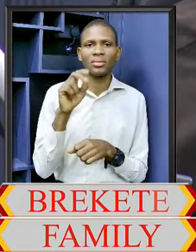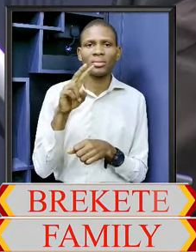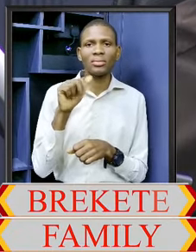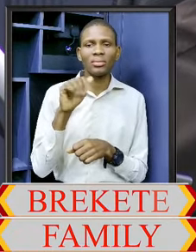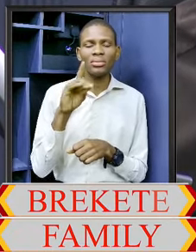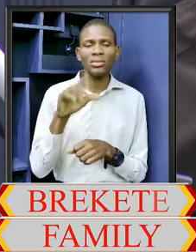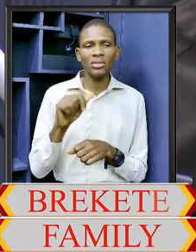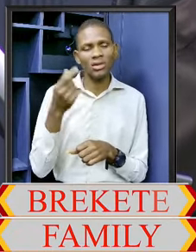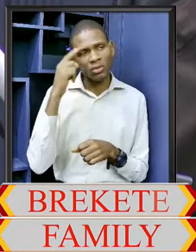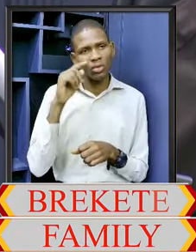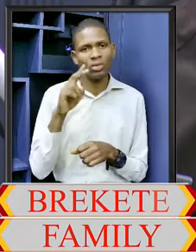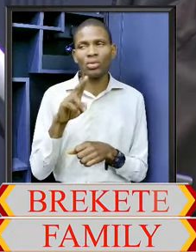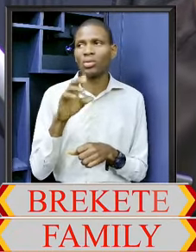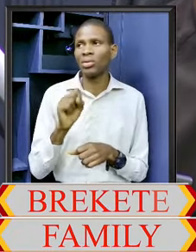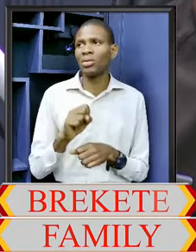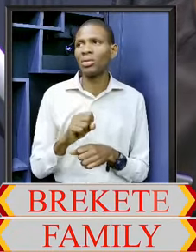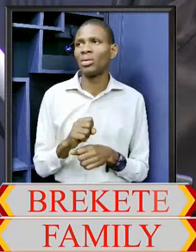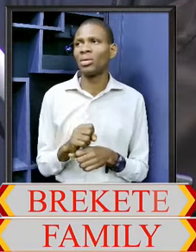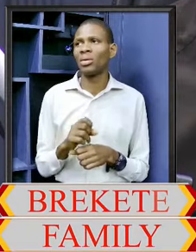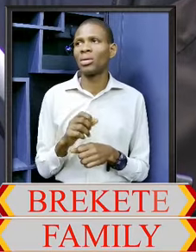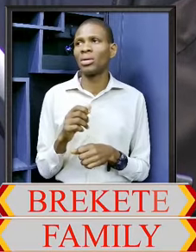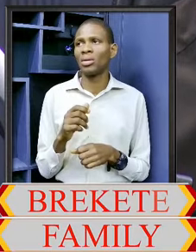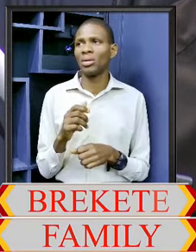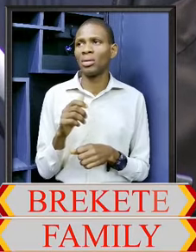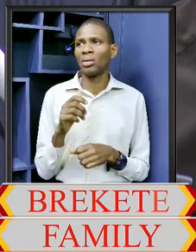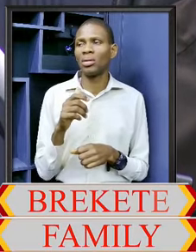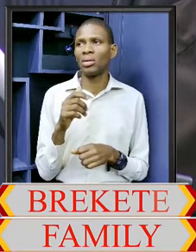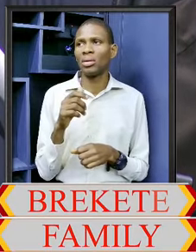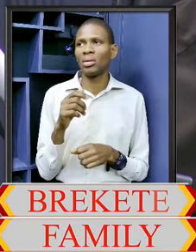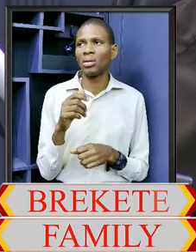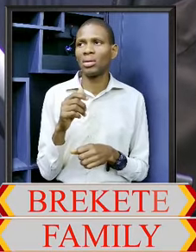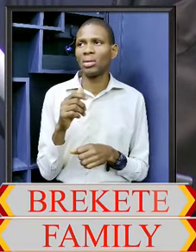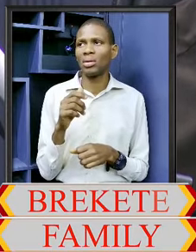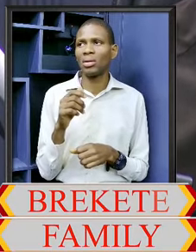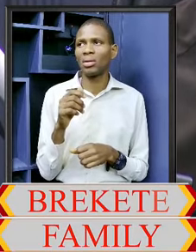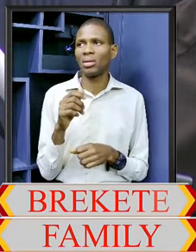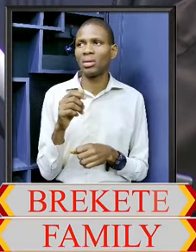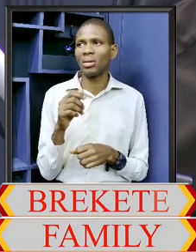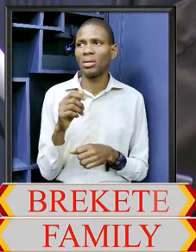Nevada and for US. Yes, Nevada is in automail